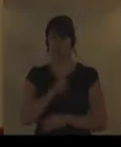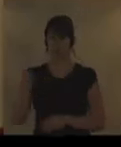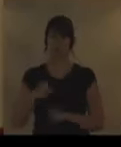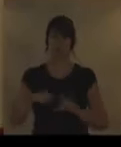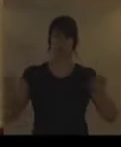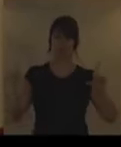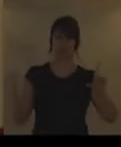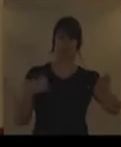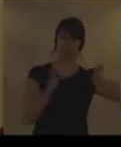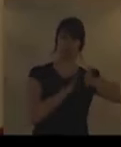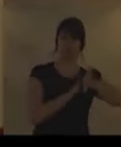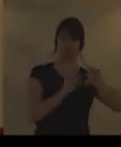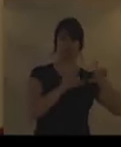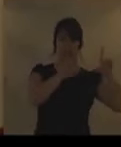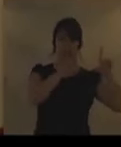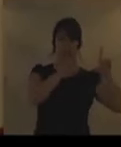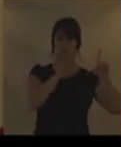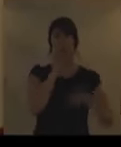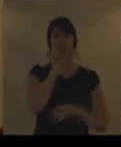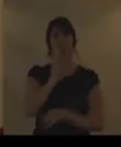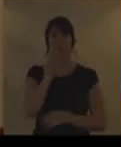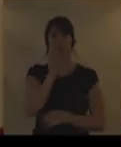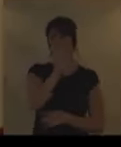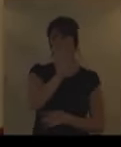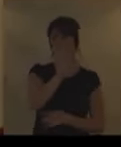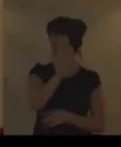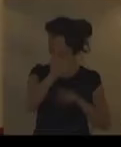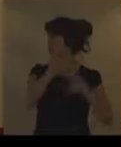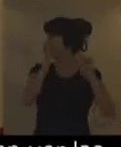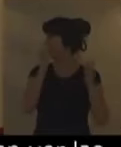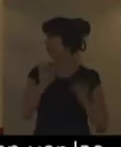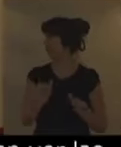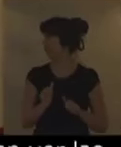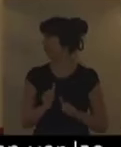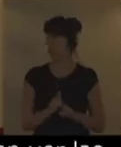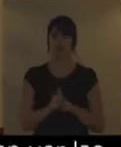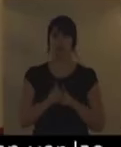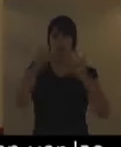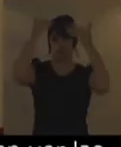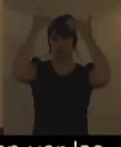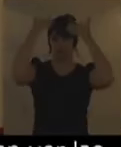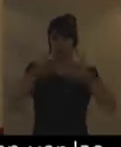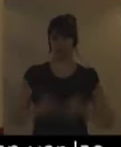you see the 5 positions of the vertical plane. We have the head,